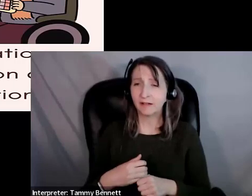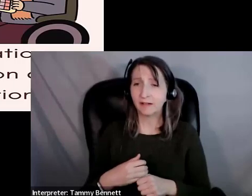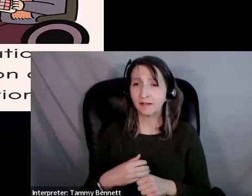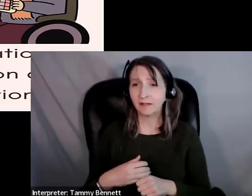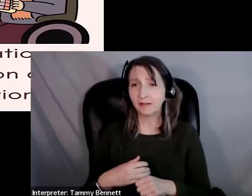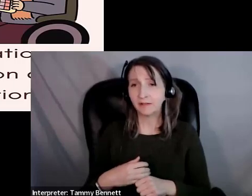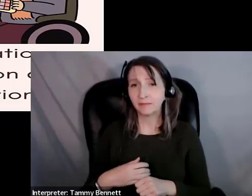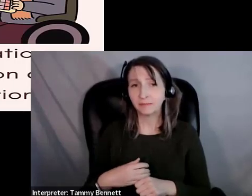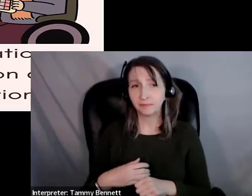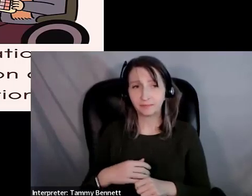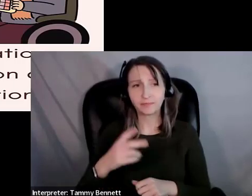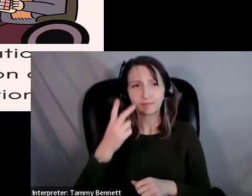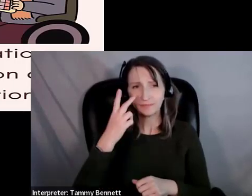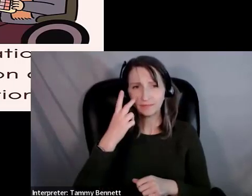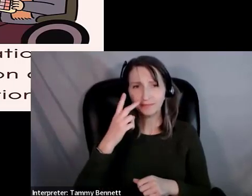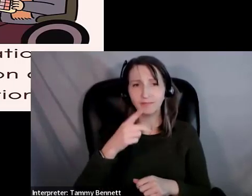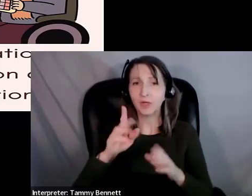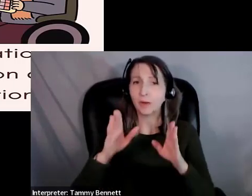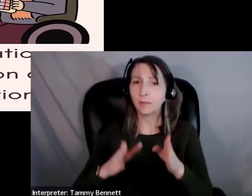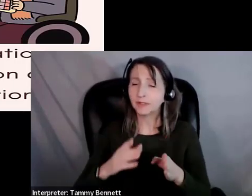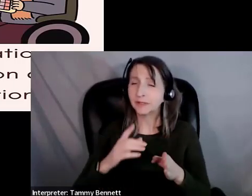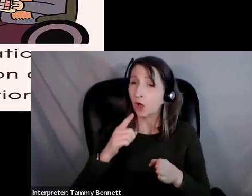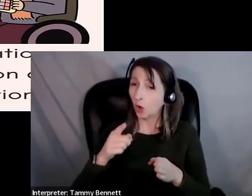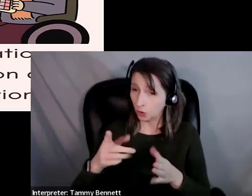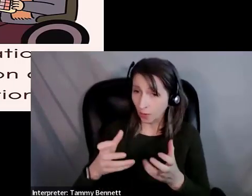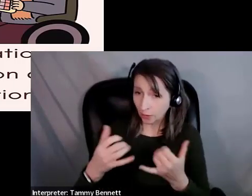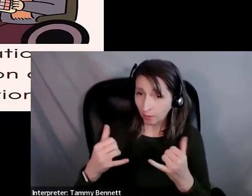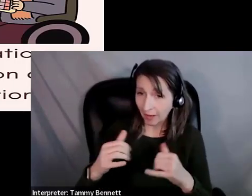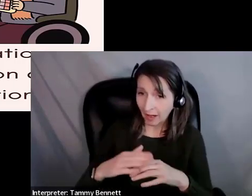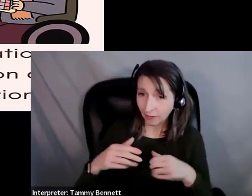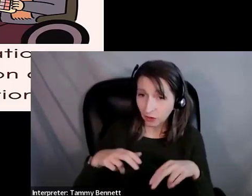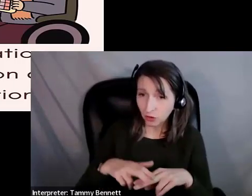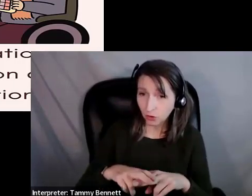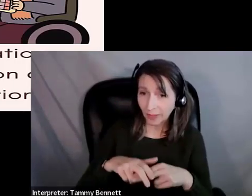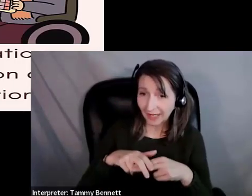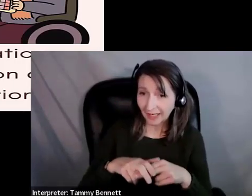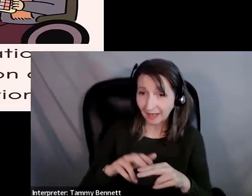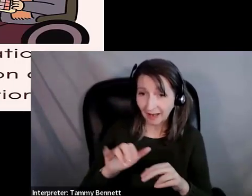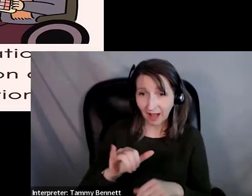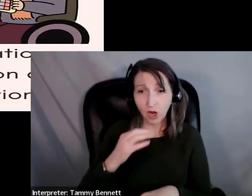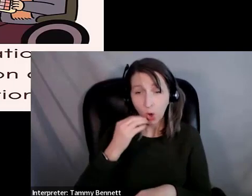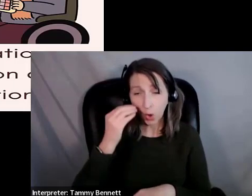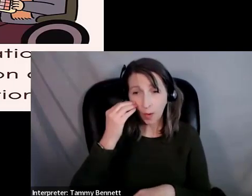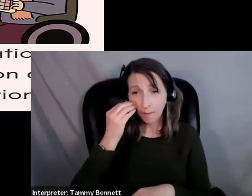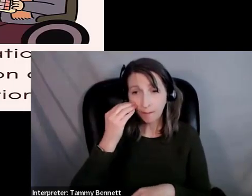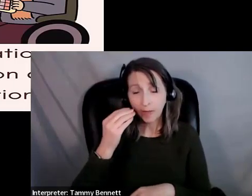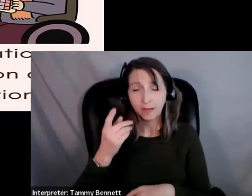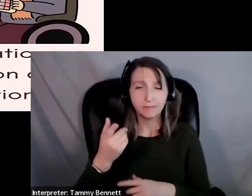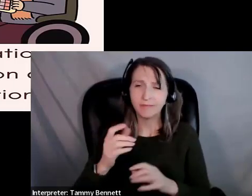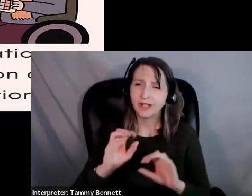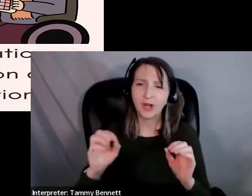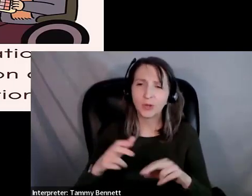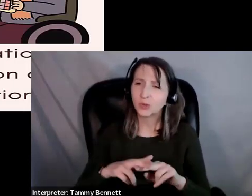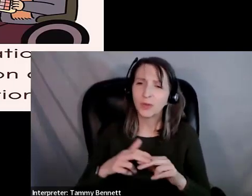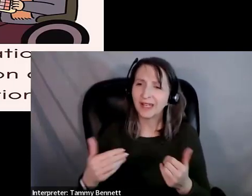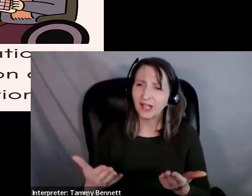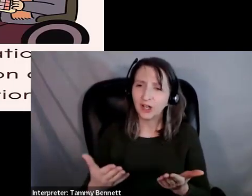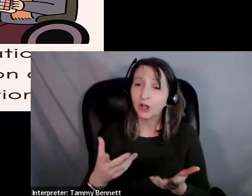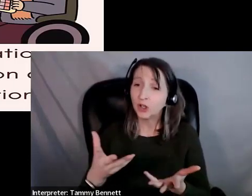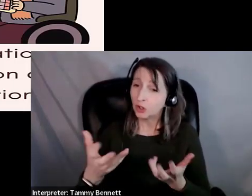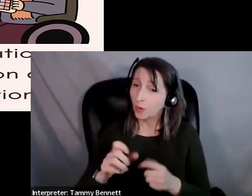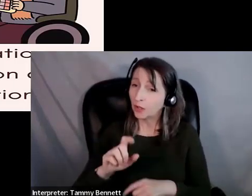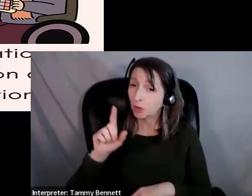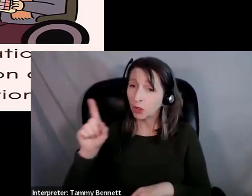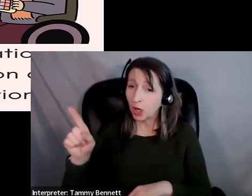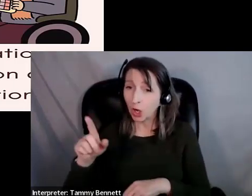So in this bubble, the individual saying, oh, you want to play on the swing, like home? There isn't one here. Do you want to go play ball with your cousins? So maybe the student just signs